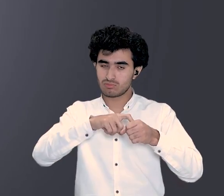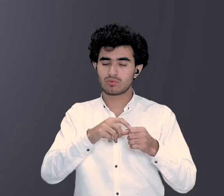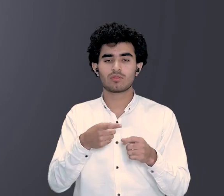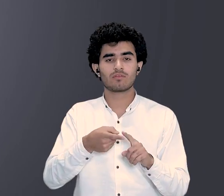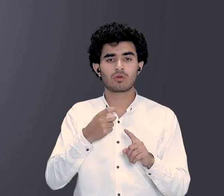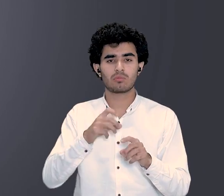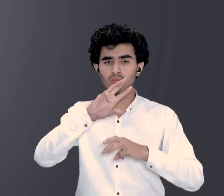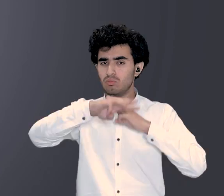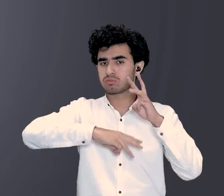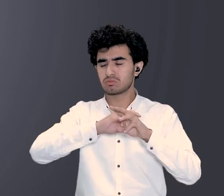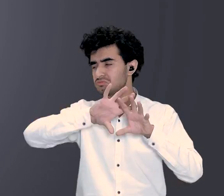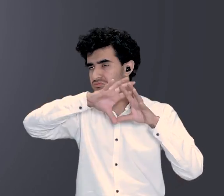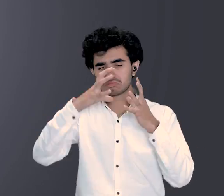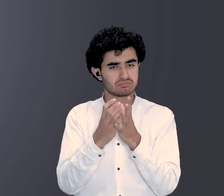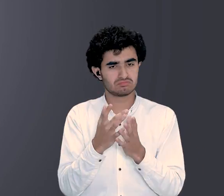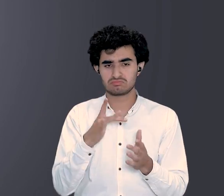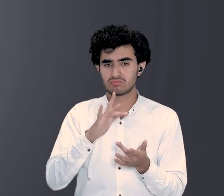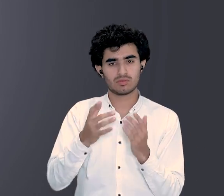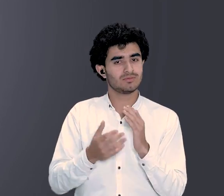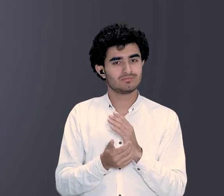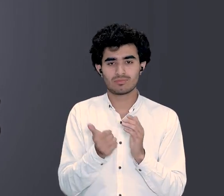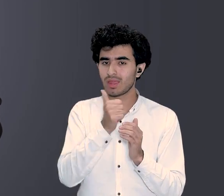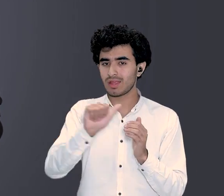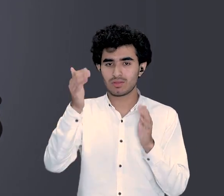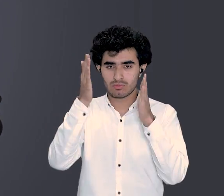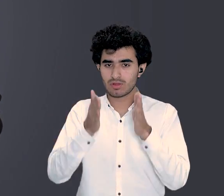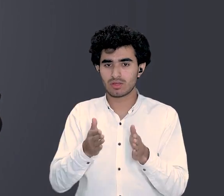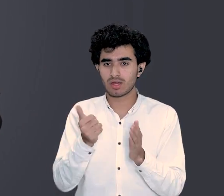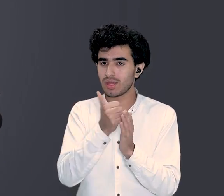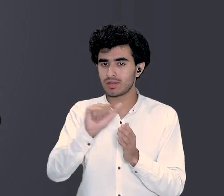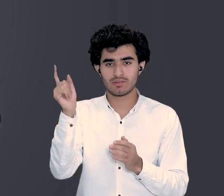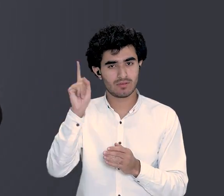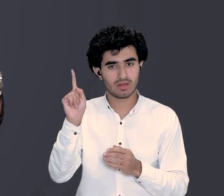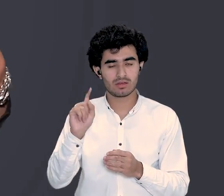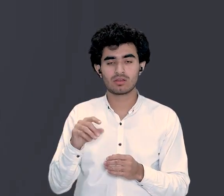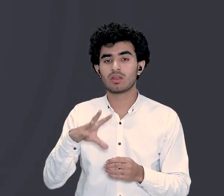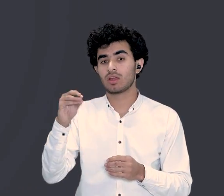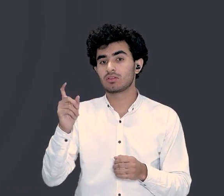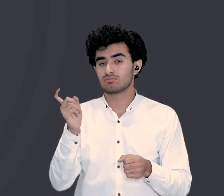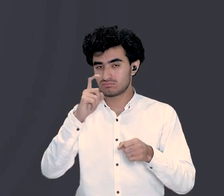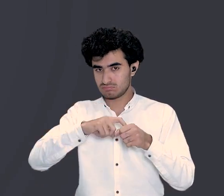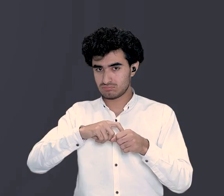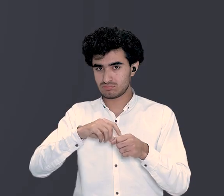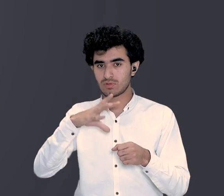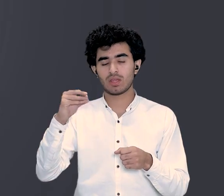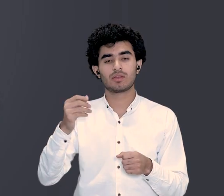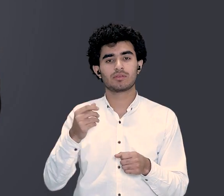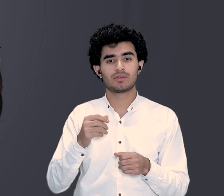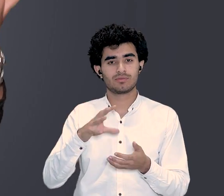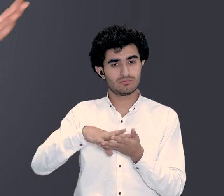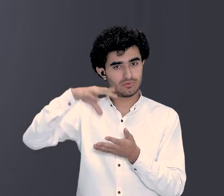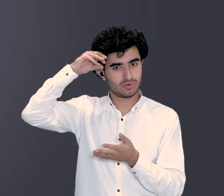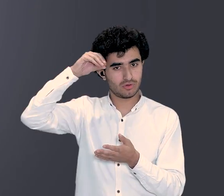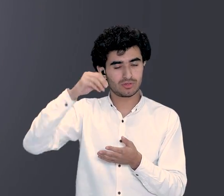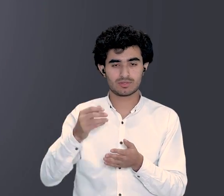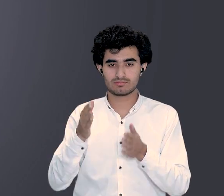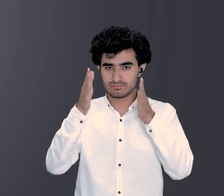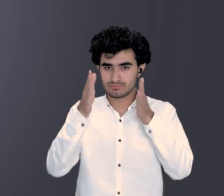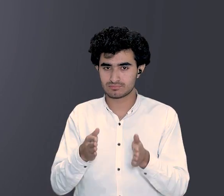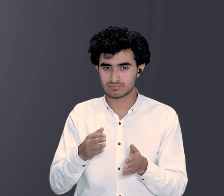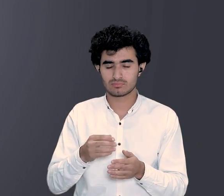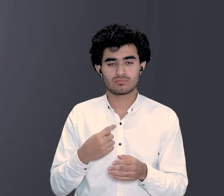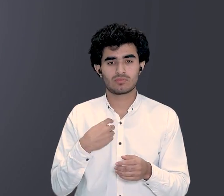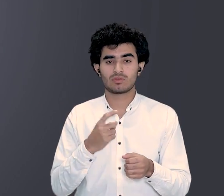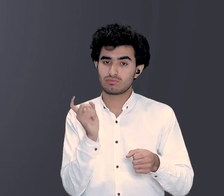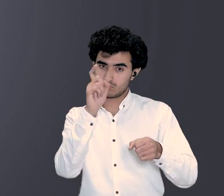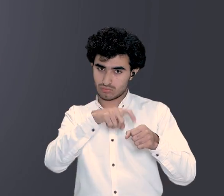log in from anywhere in the world and take that class. And along the way, what Codeschool does is also obviously do a